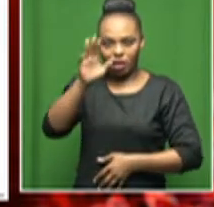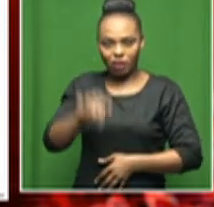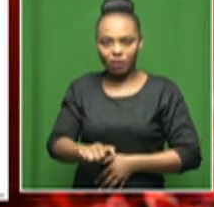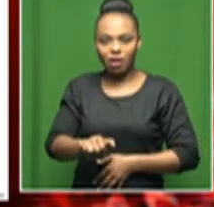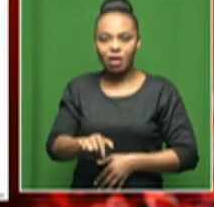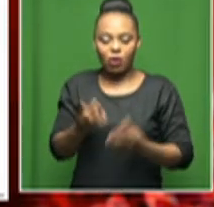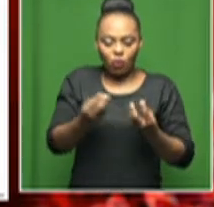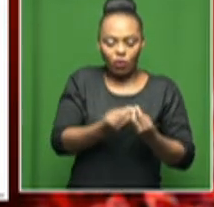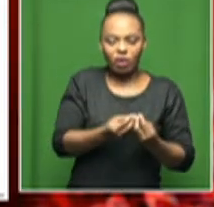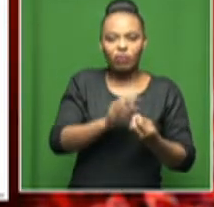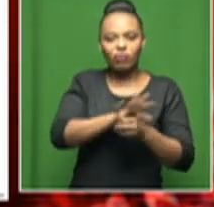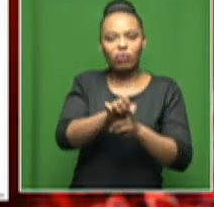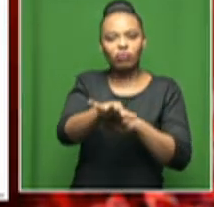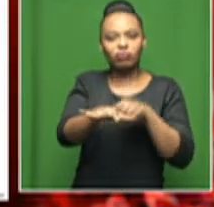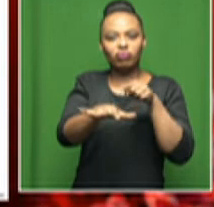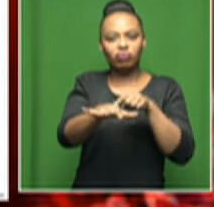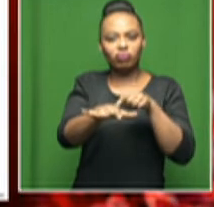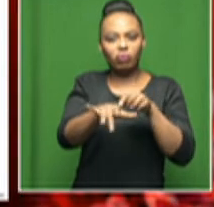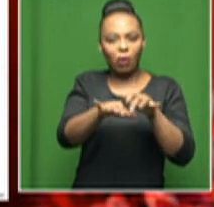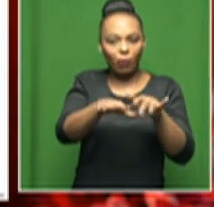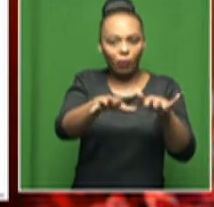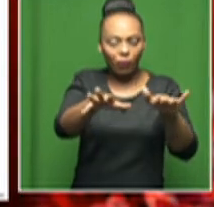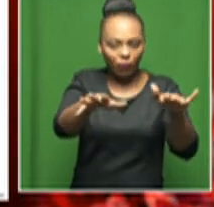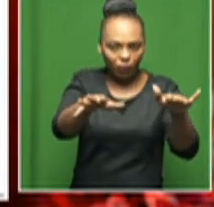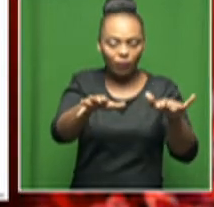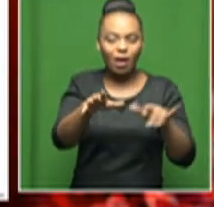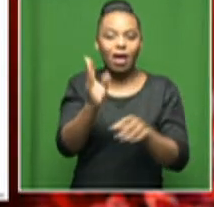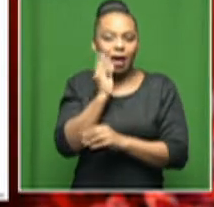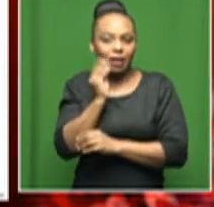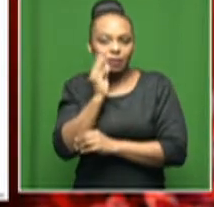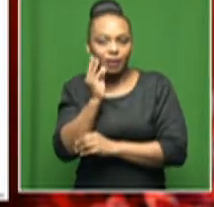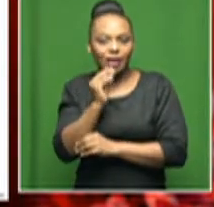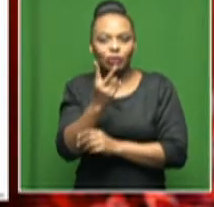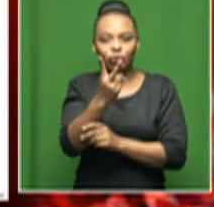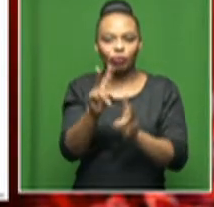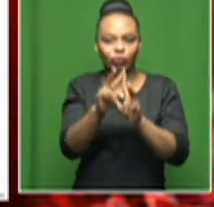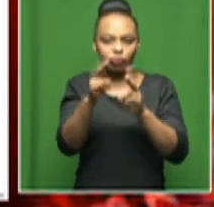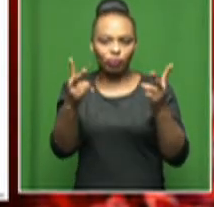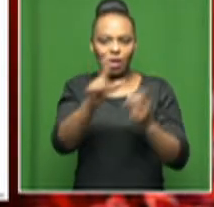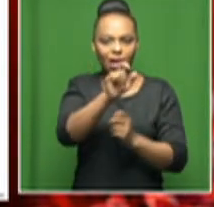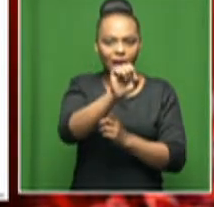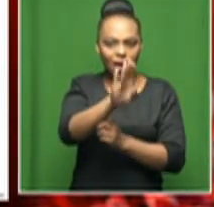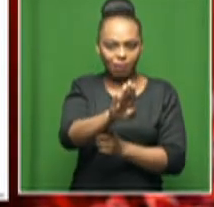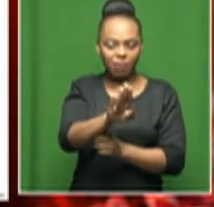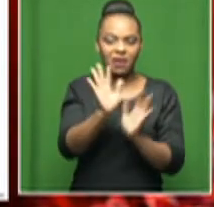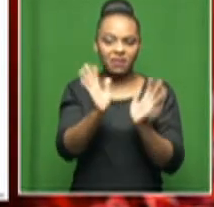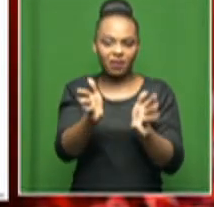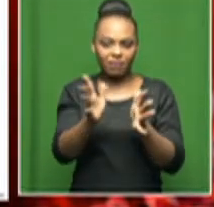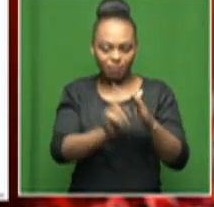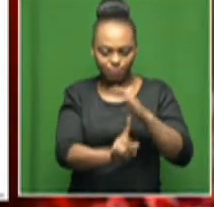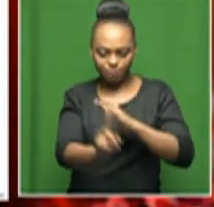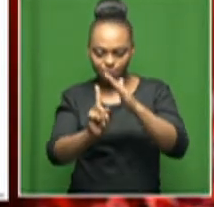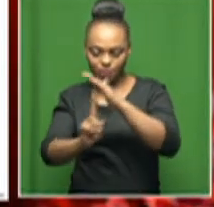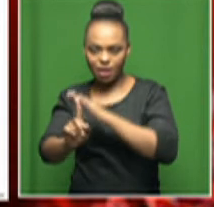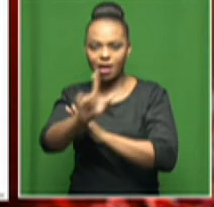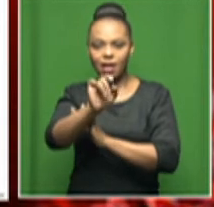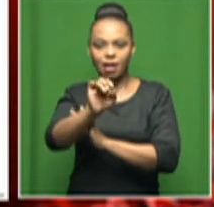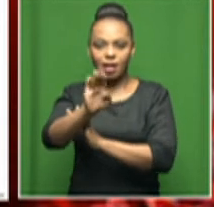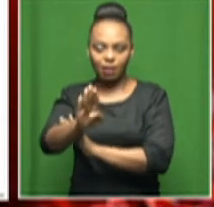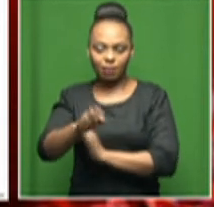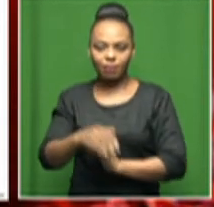currently circulating. So we had same sorts of experiments in 2 different laboratories. And consistently in both of